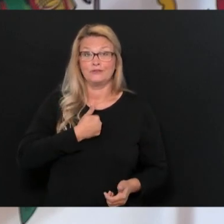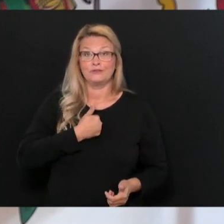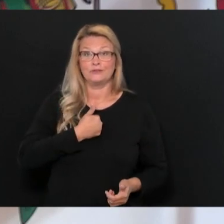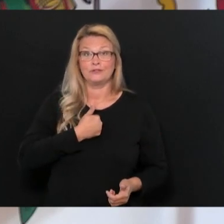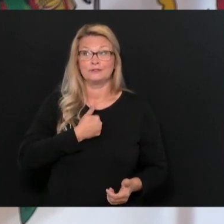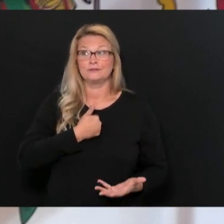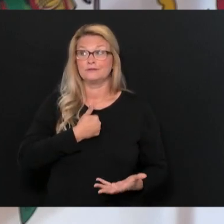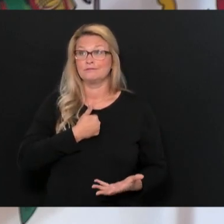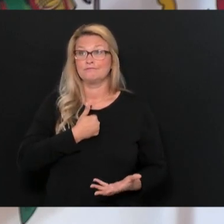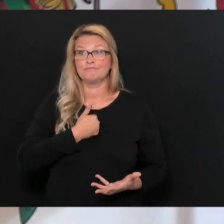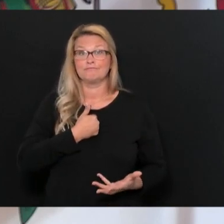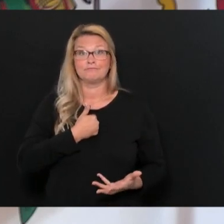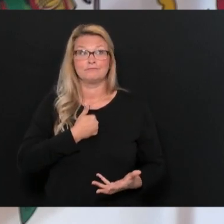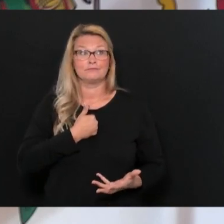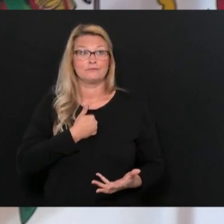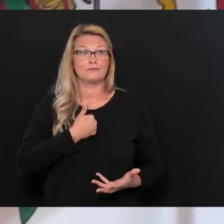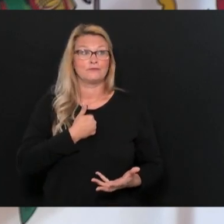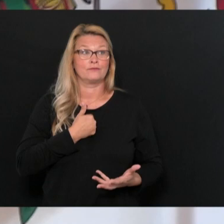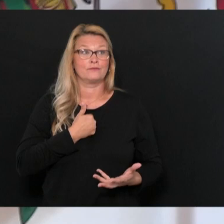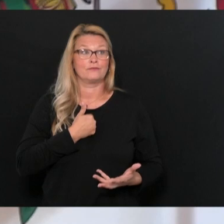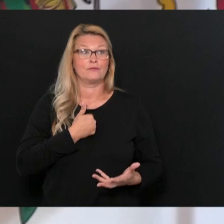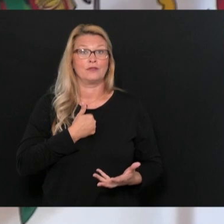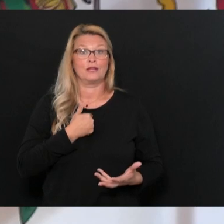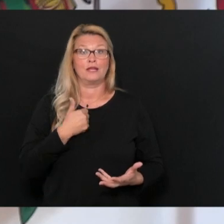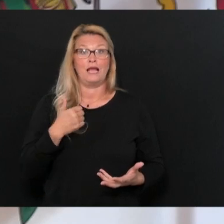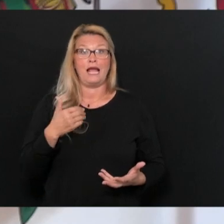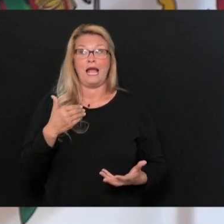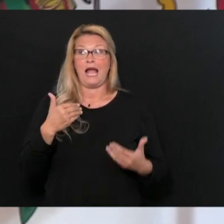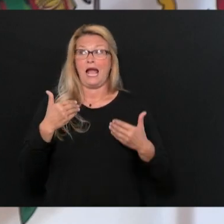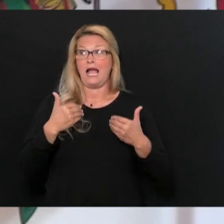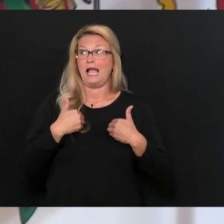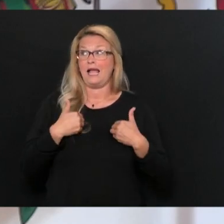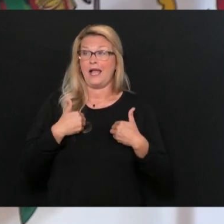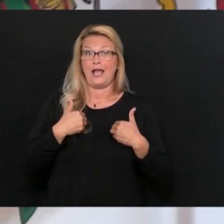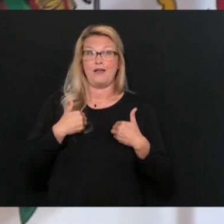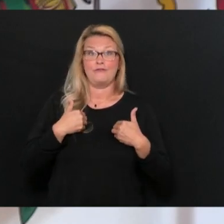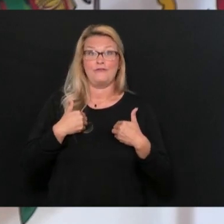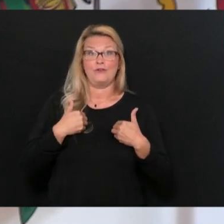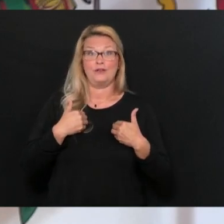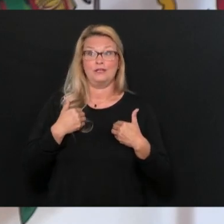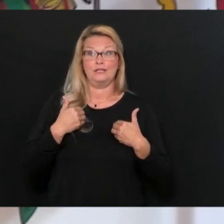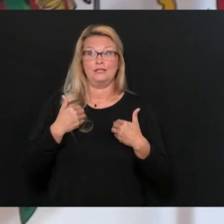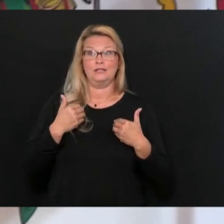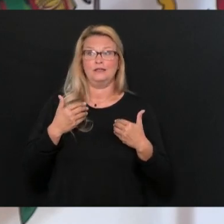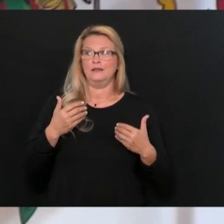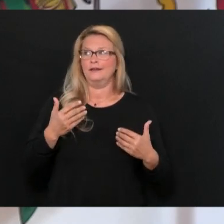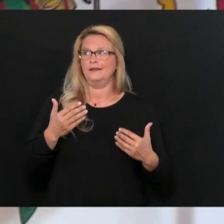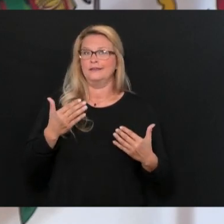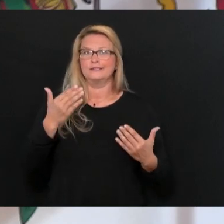I've got on the ground firsthand information of how it feels